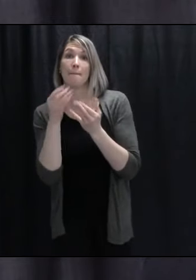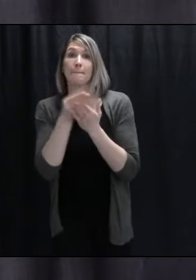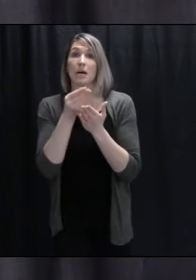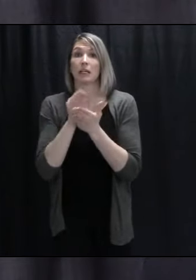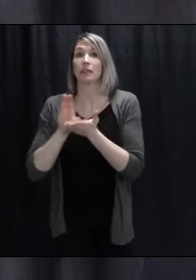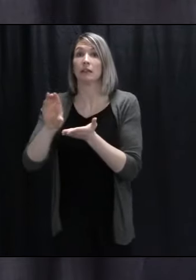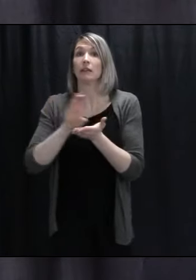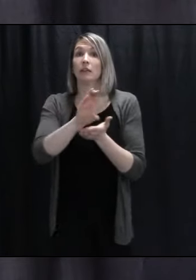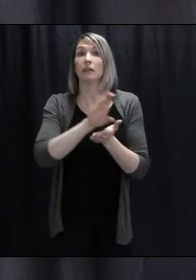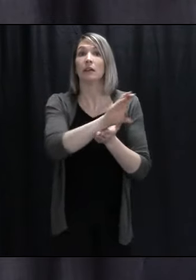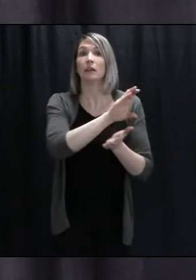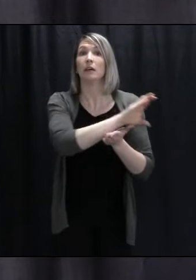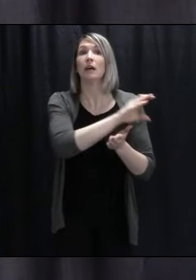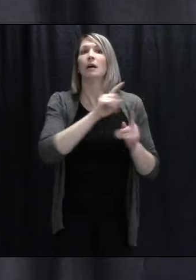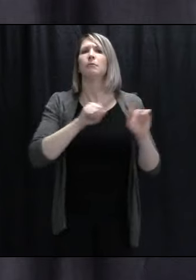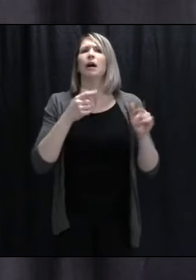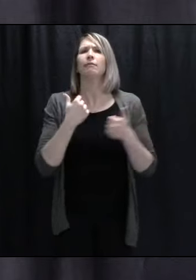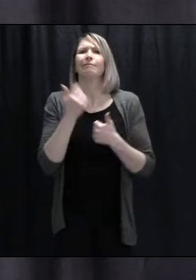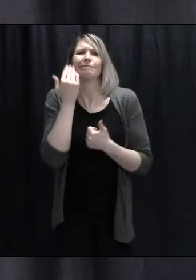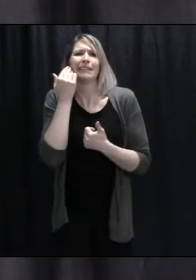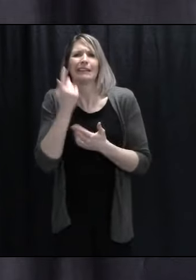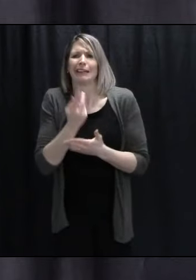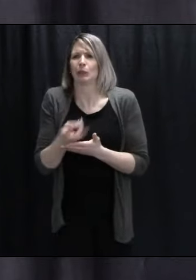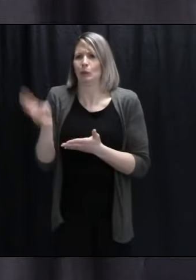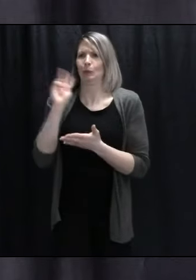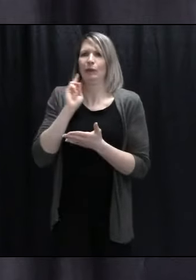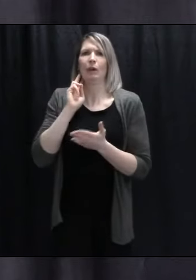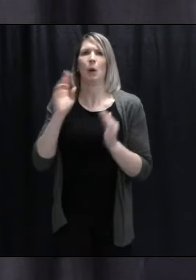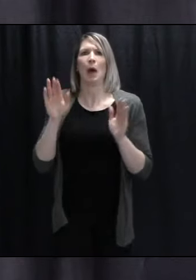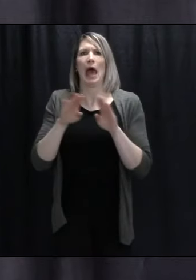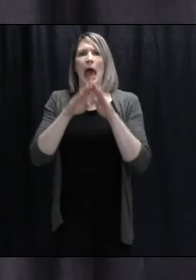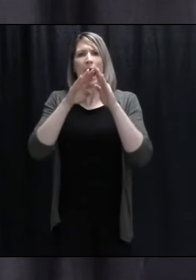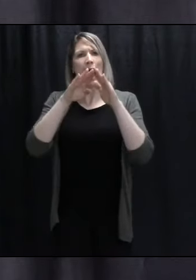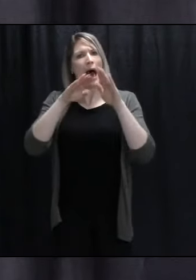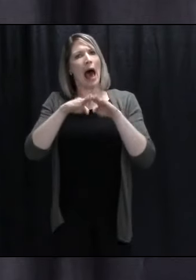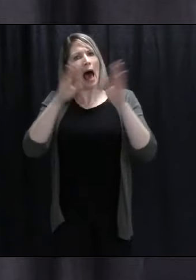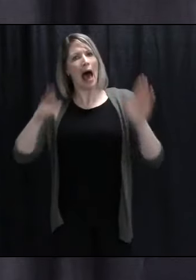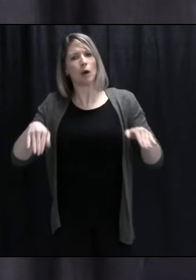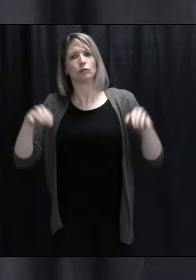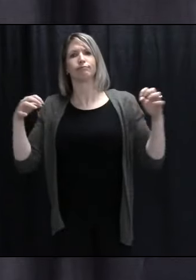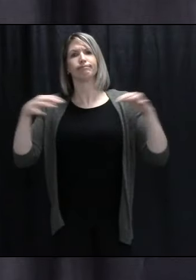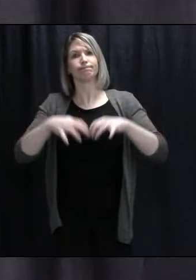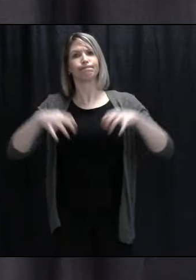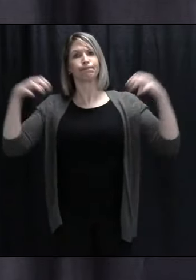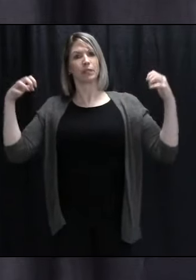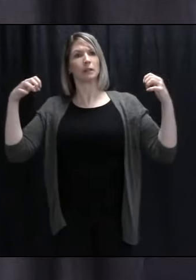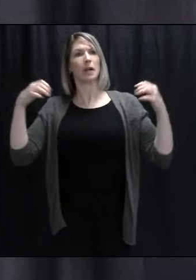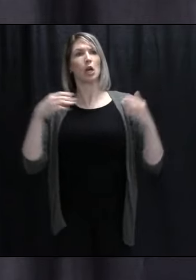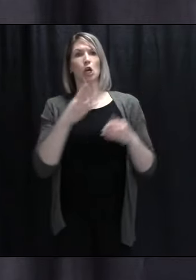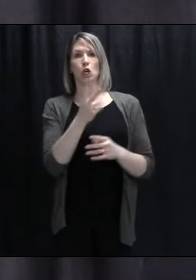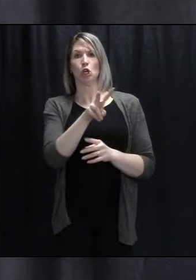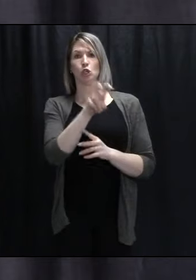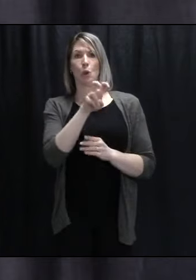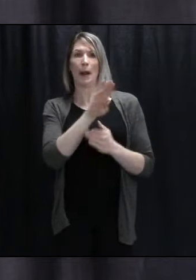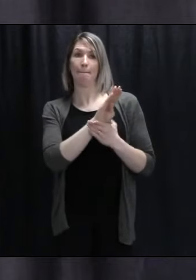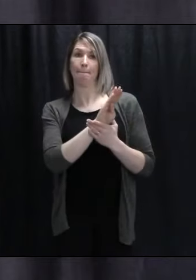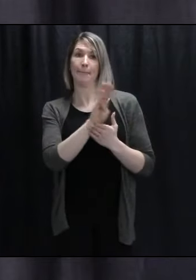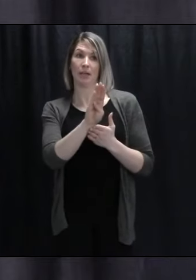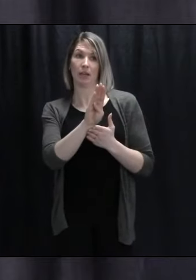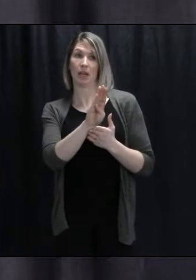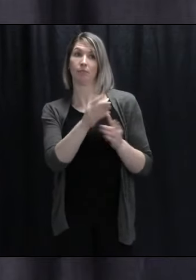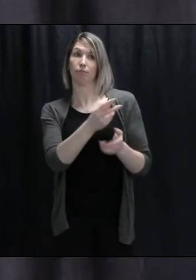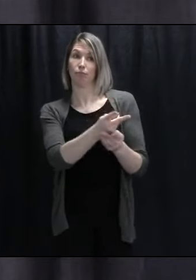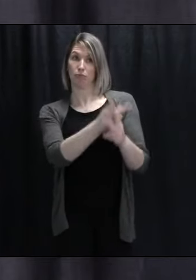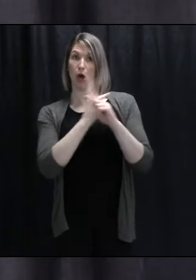House of Assembly, there was a $200 million contingency fund put towards COVID-19. So if we obviously travel right